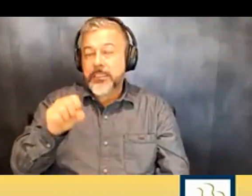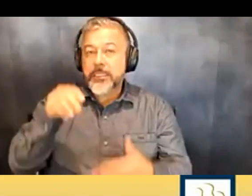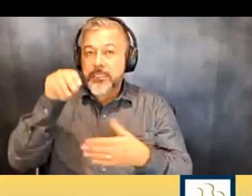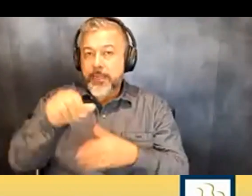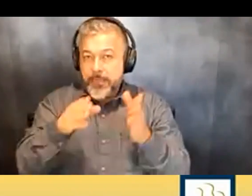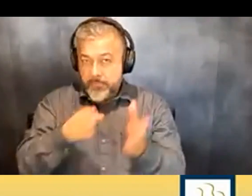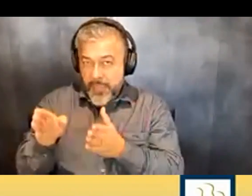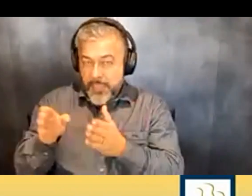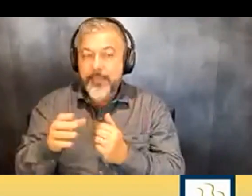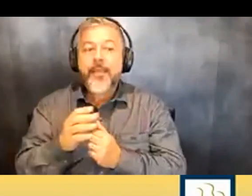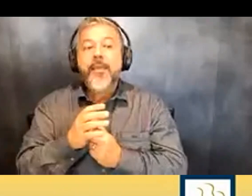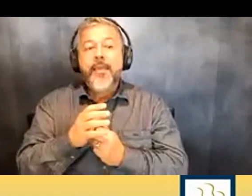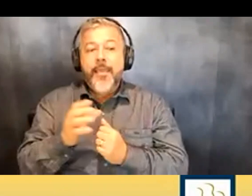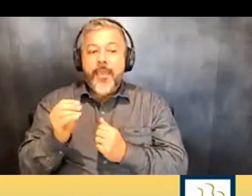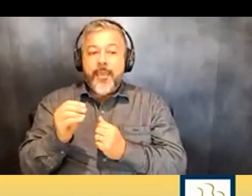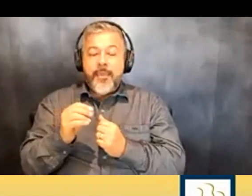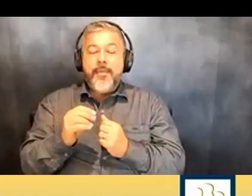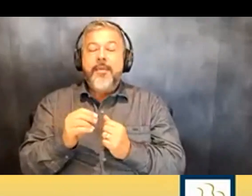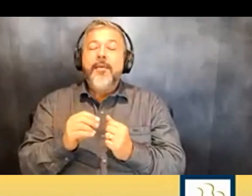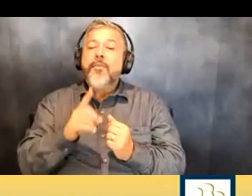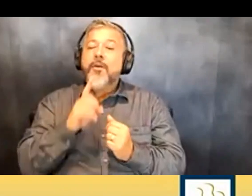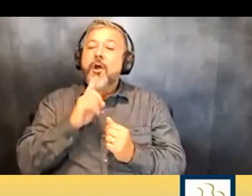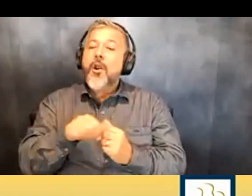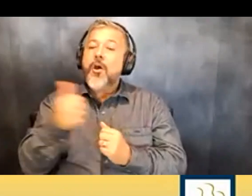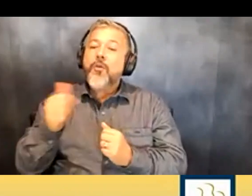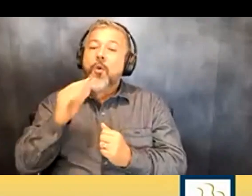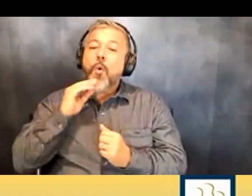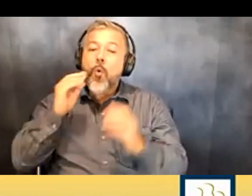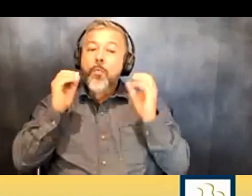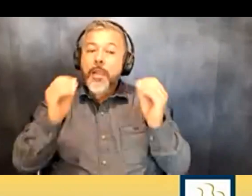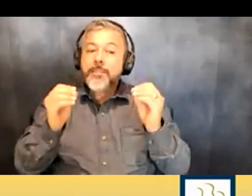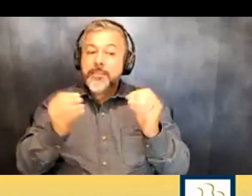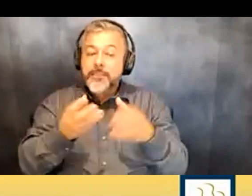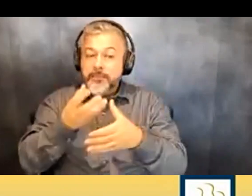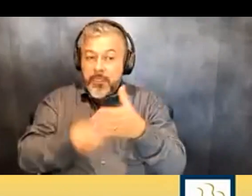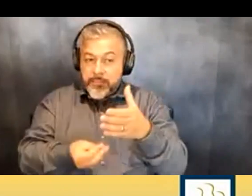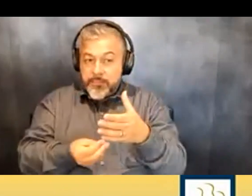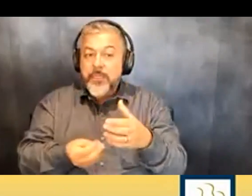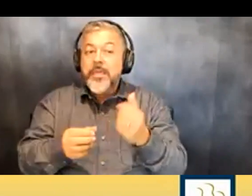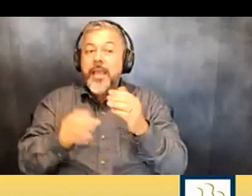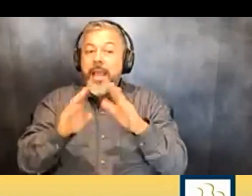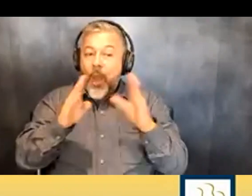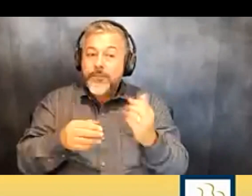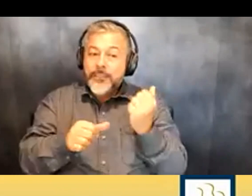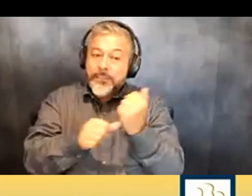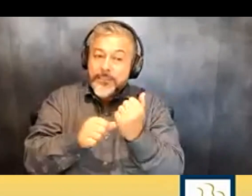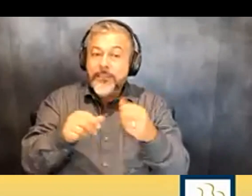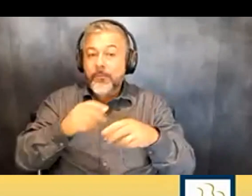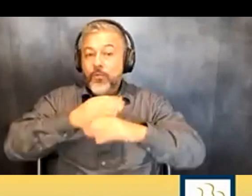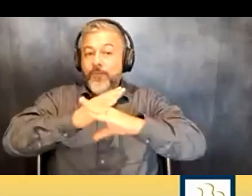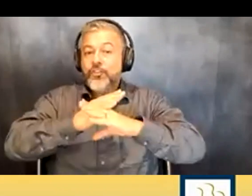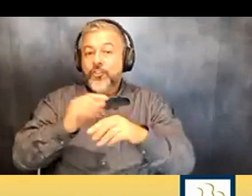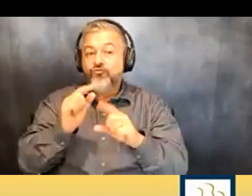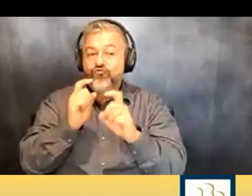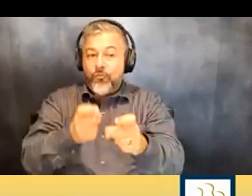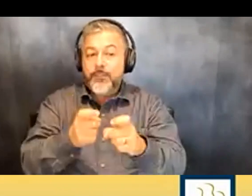And that, you know, that there are other homelessness and housing assistance prevention grants that are moving